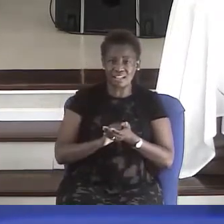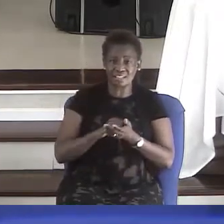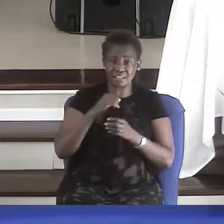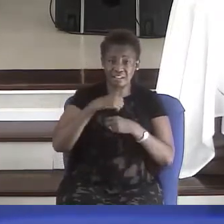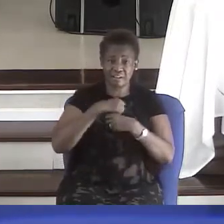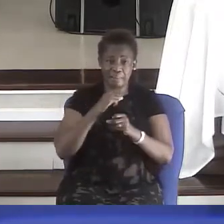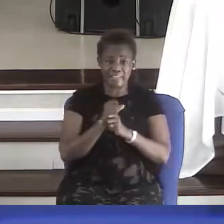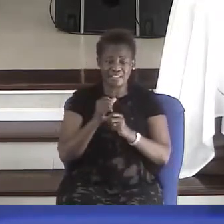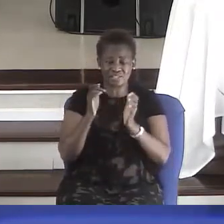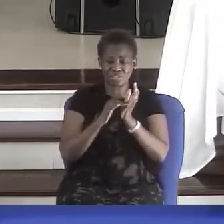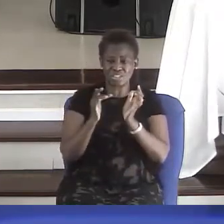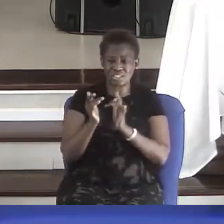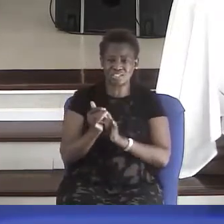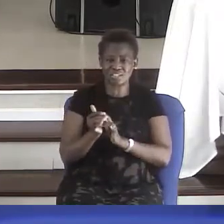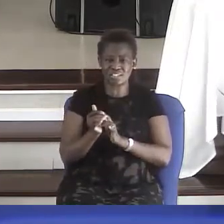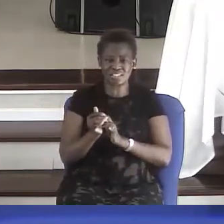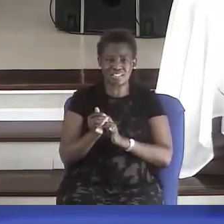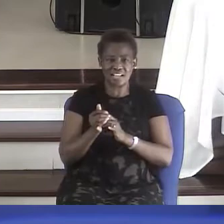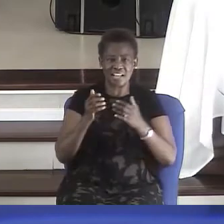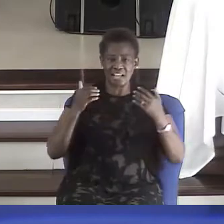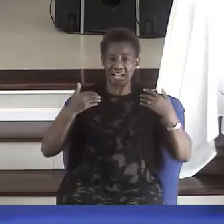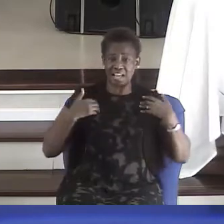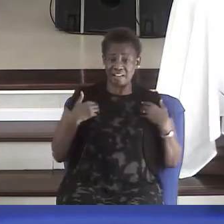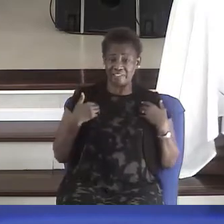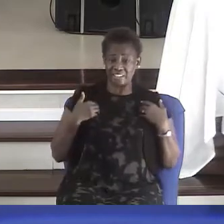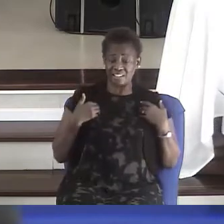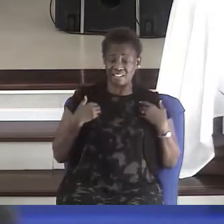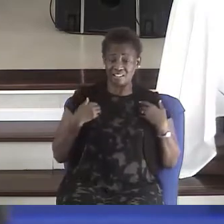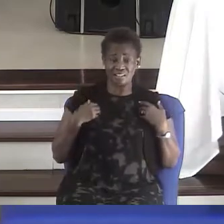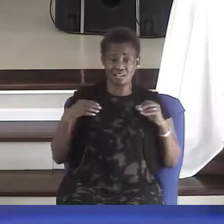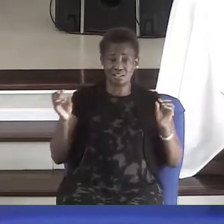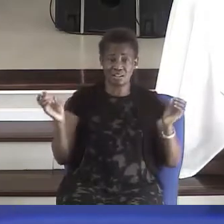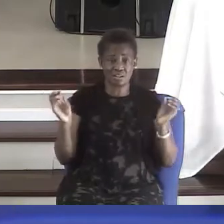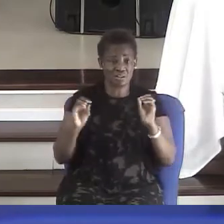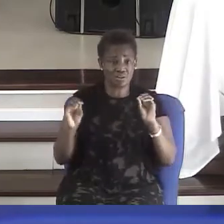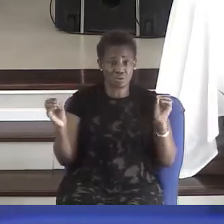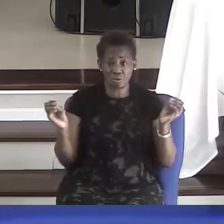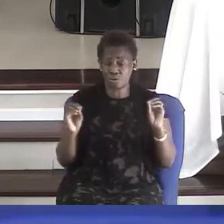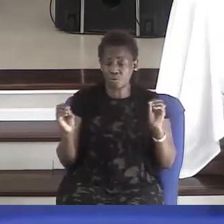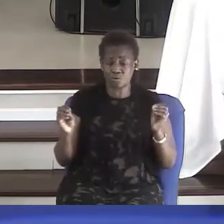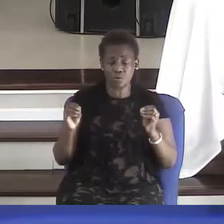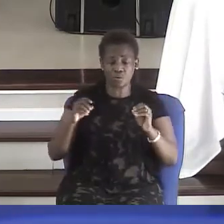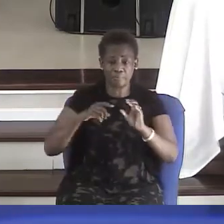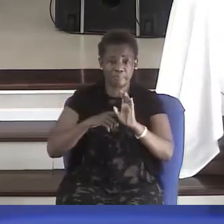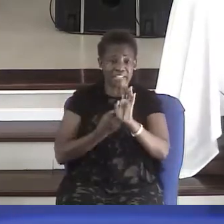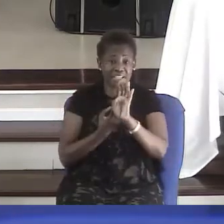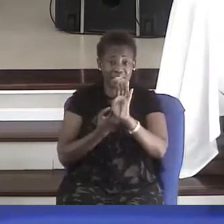having no beginning. He always was,